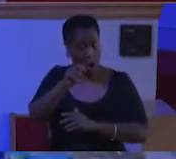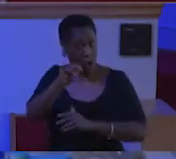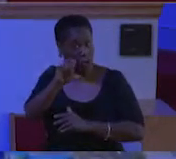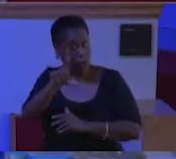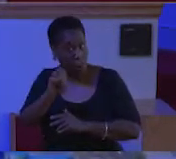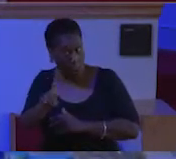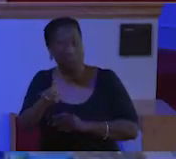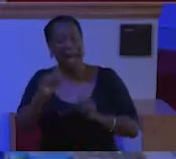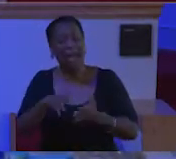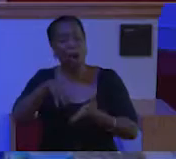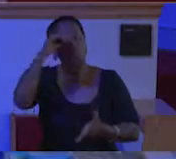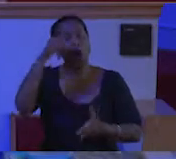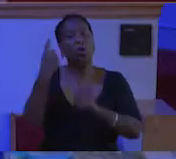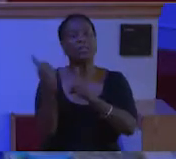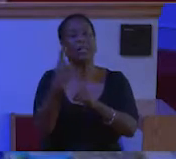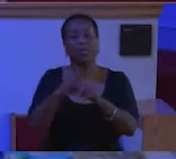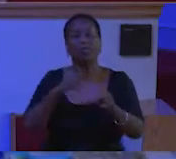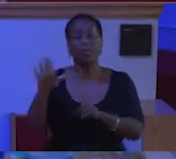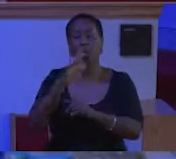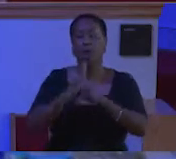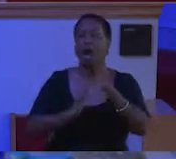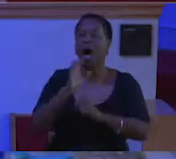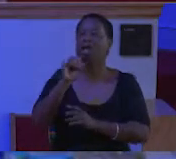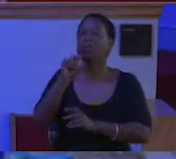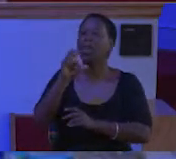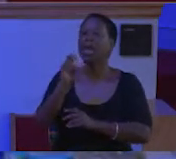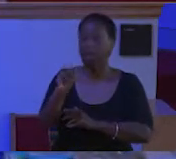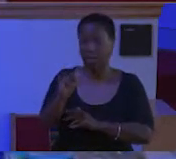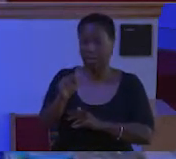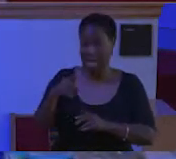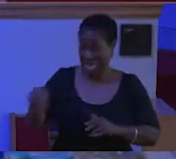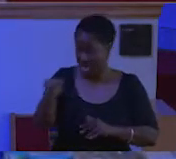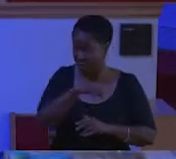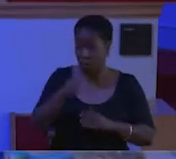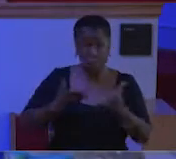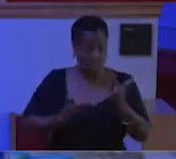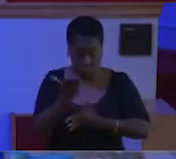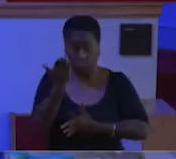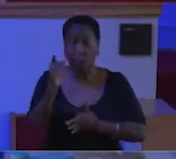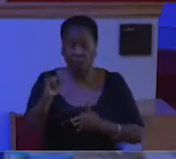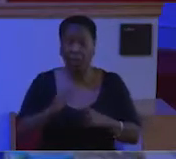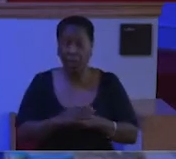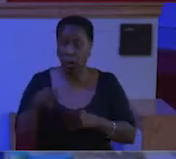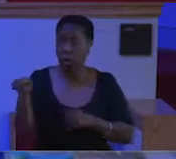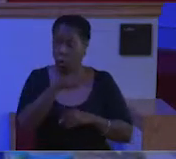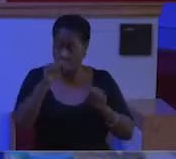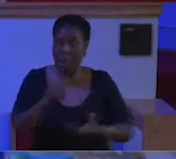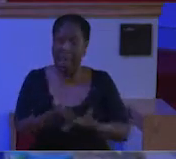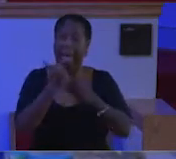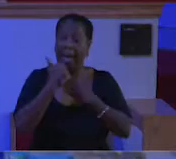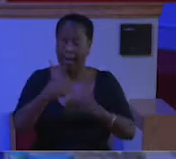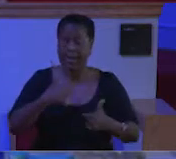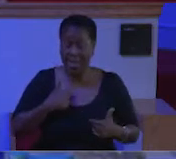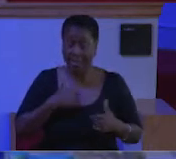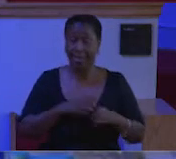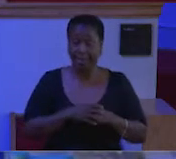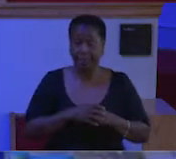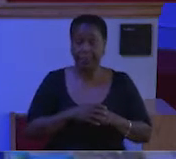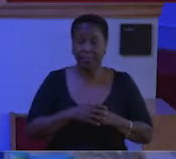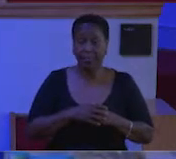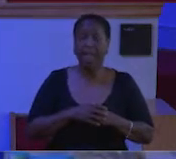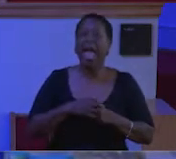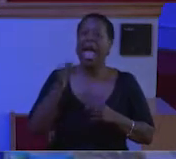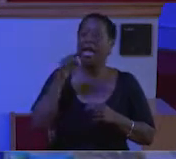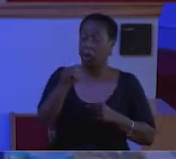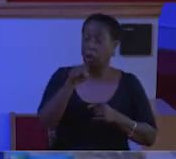learn something from your consolation. As you go through it, you can help me go through it.